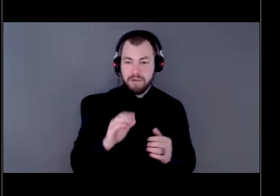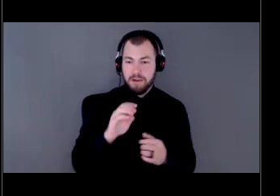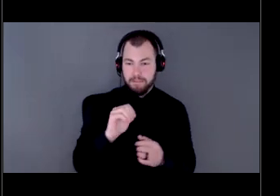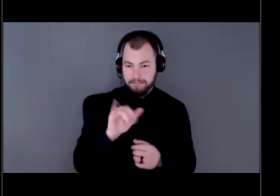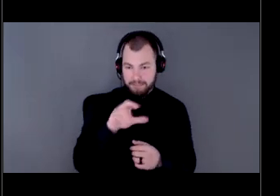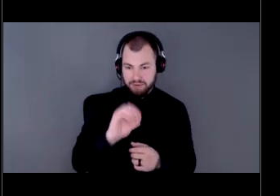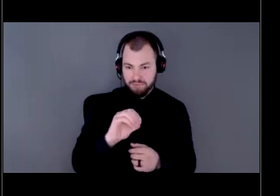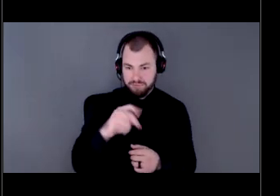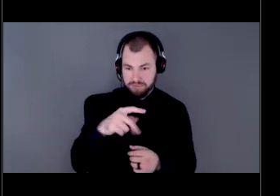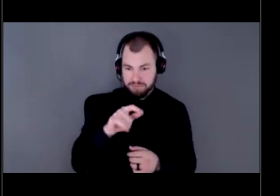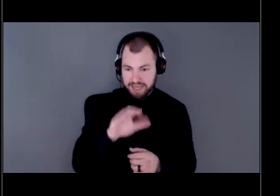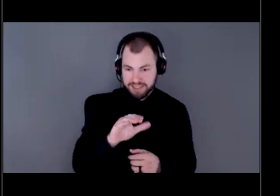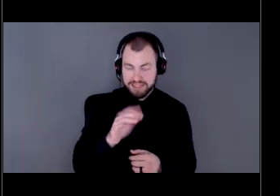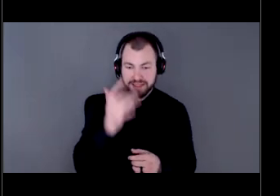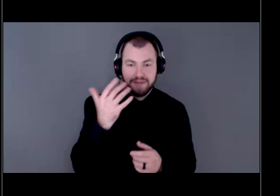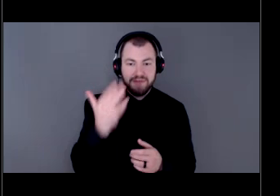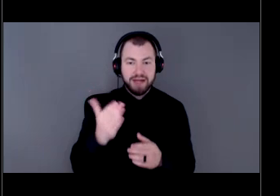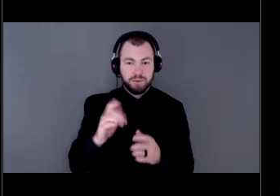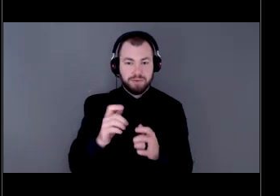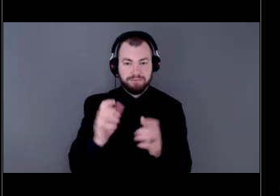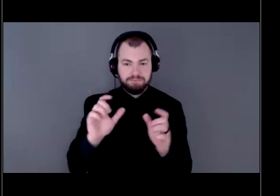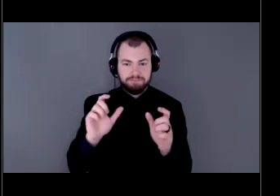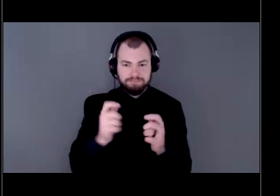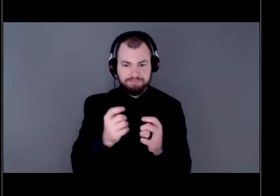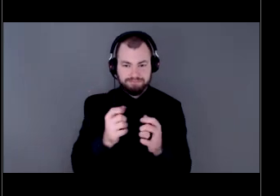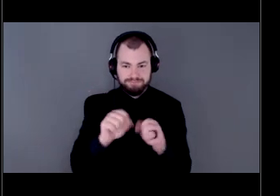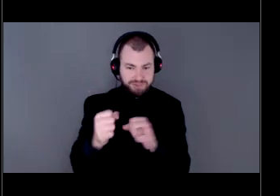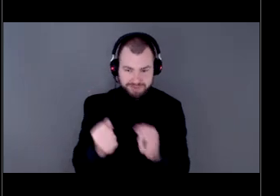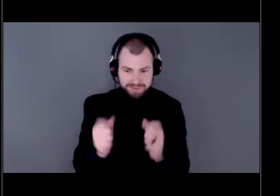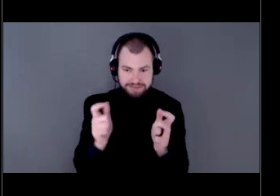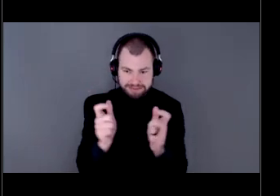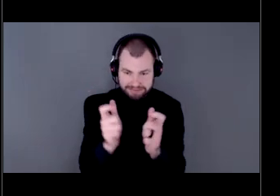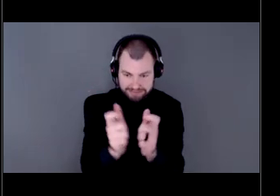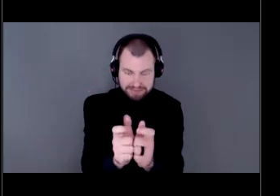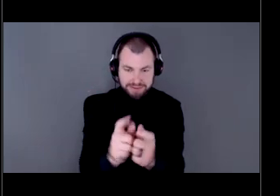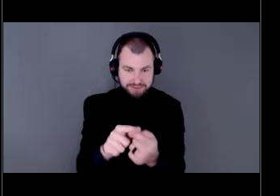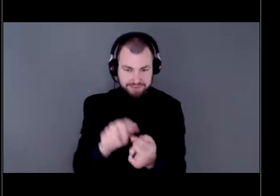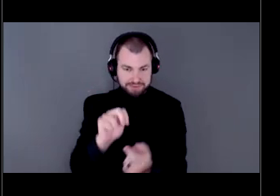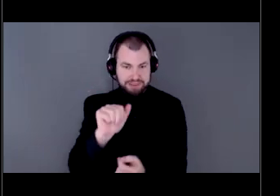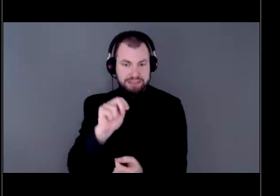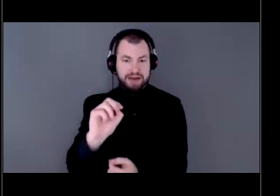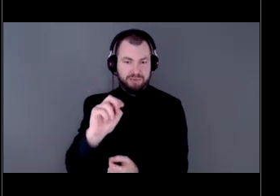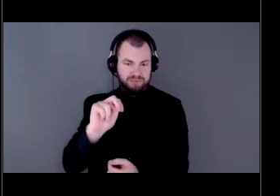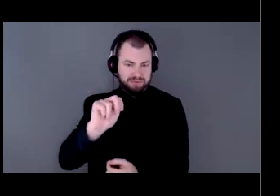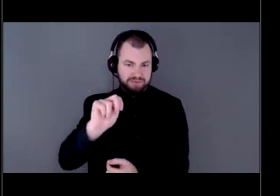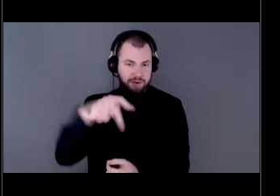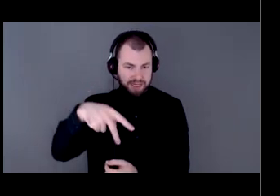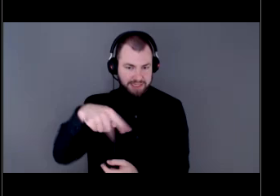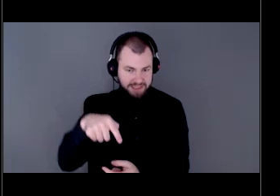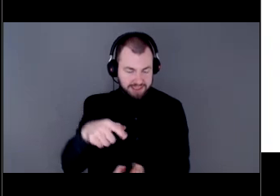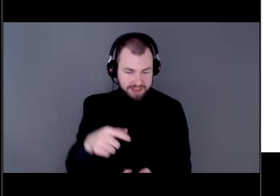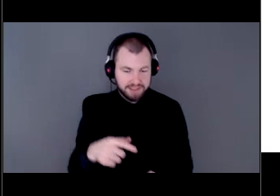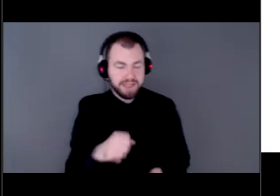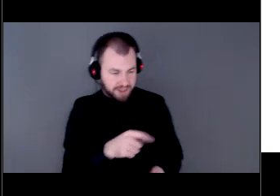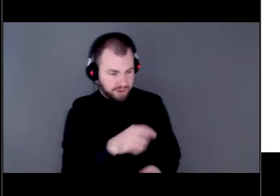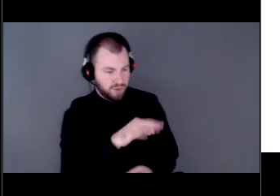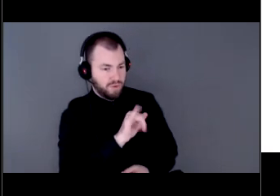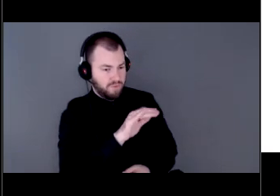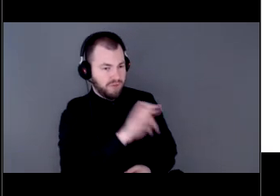going down to become smaller and smaller, right? Even goes to nanoplastics as well. Yep. So fibers are the number one. If you have a